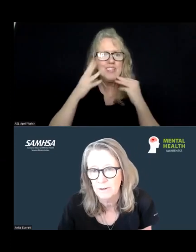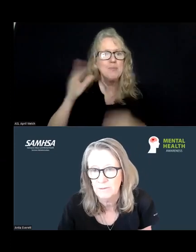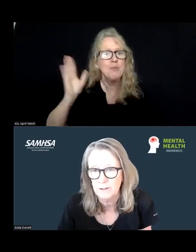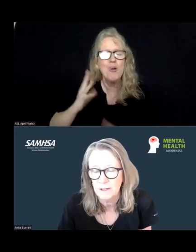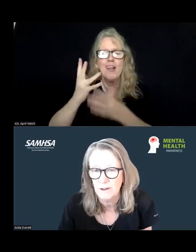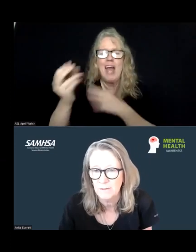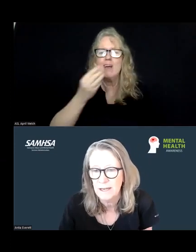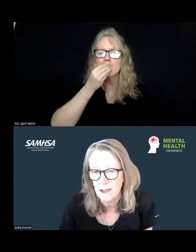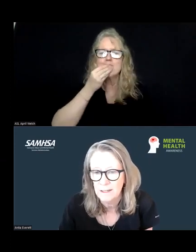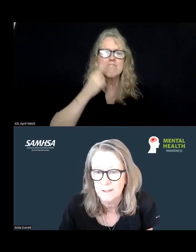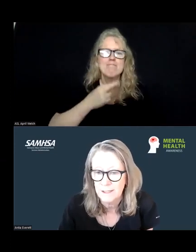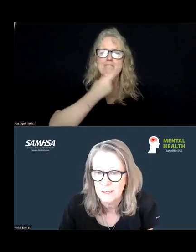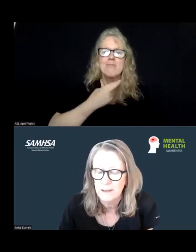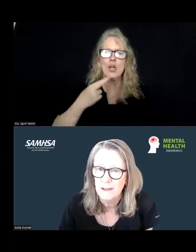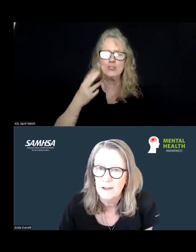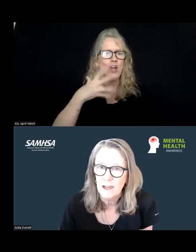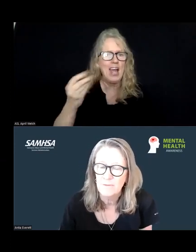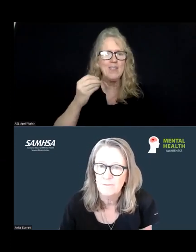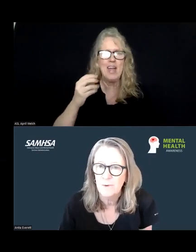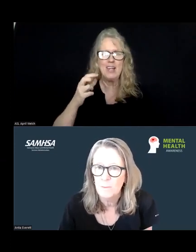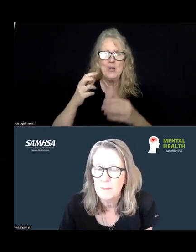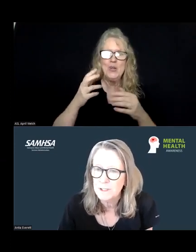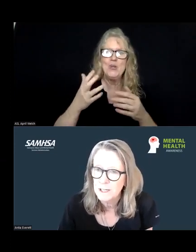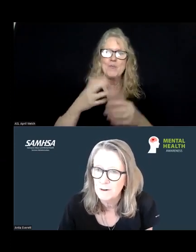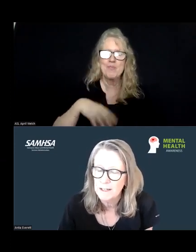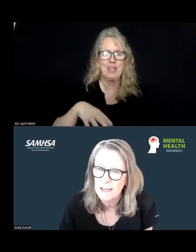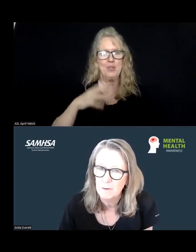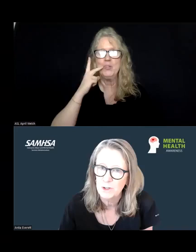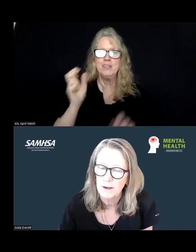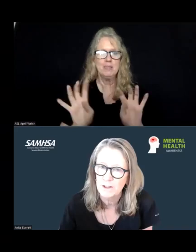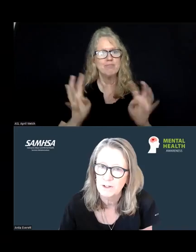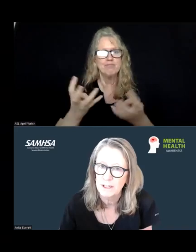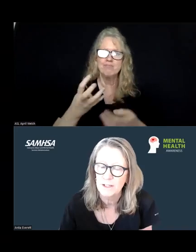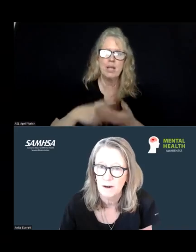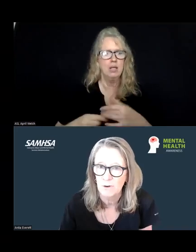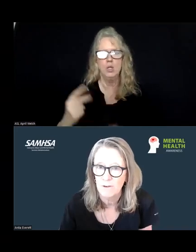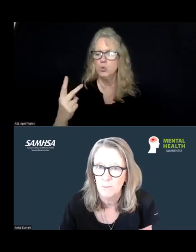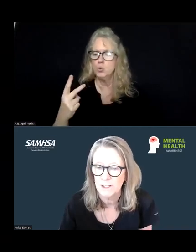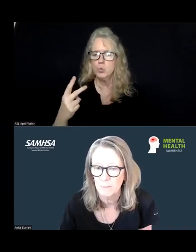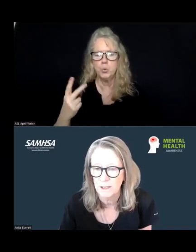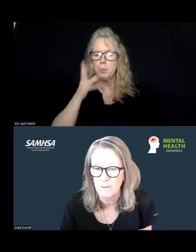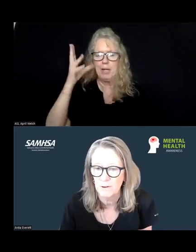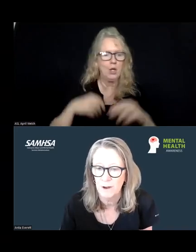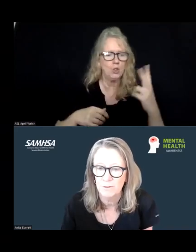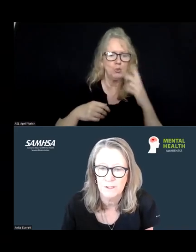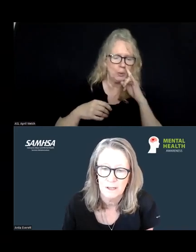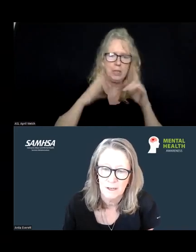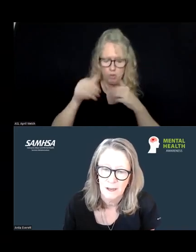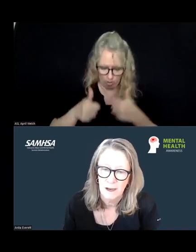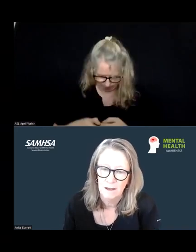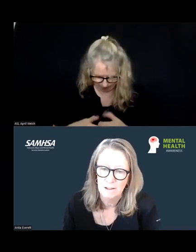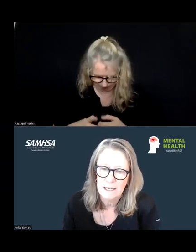or, even of any kind, and seeing 4 people sitting around a table, 2 parents, 2 kids, and all 4 of them are separately on their